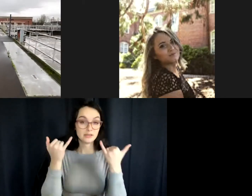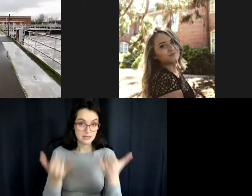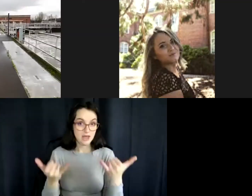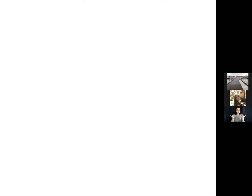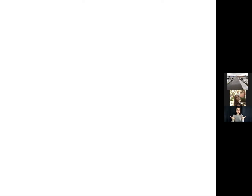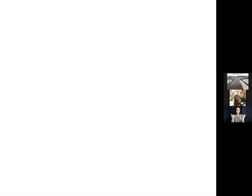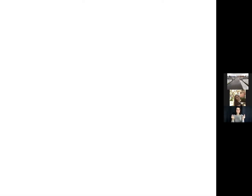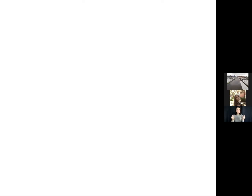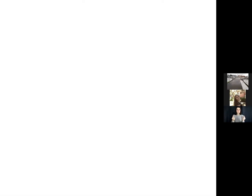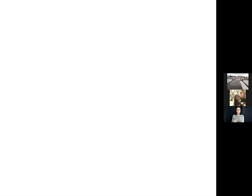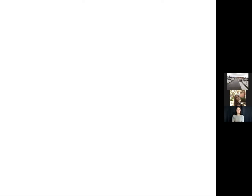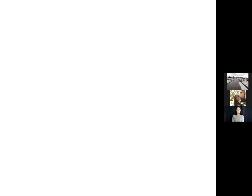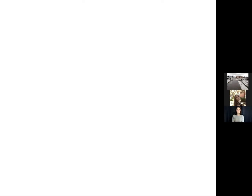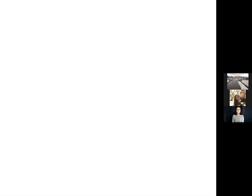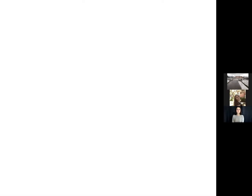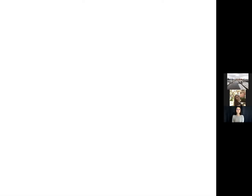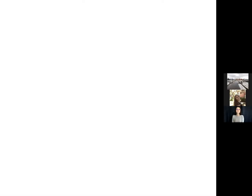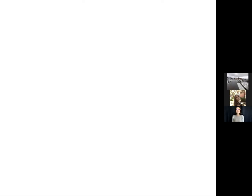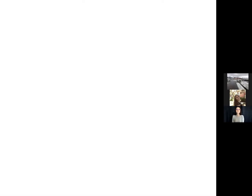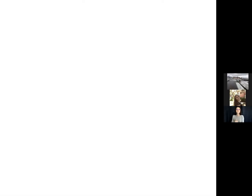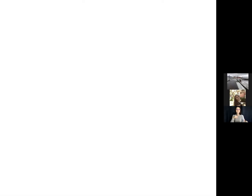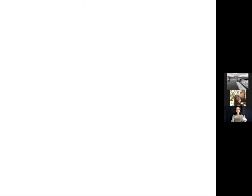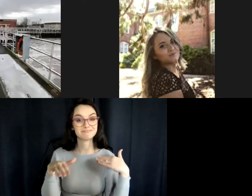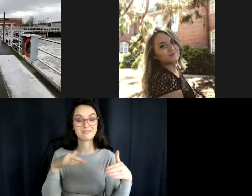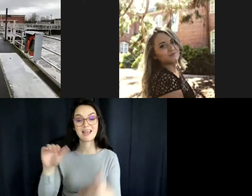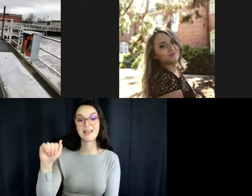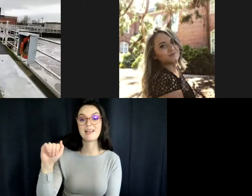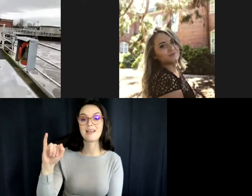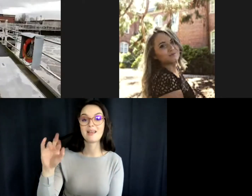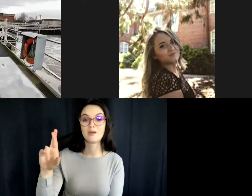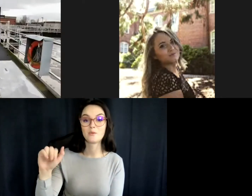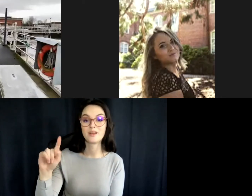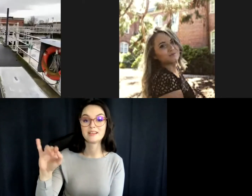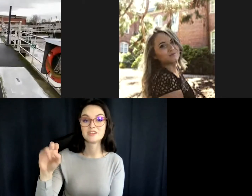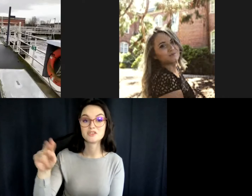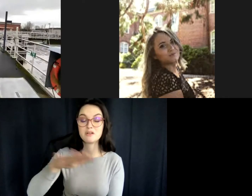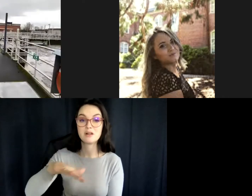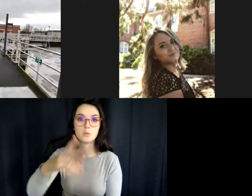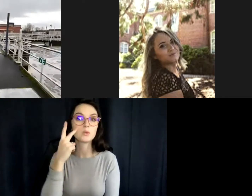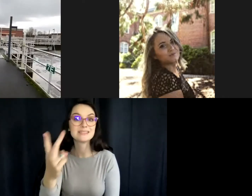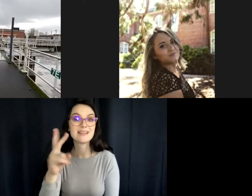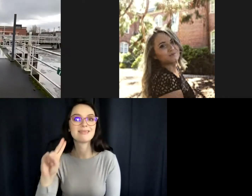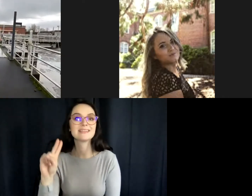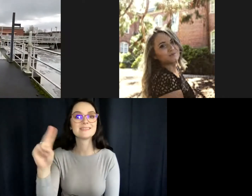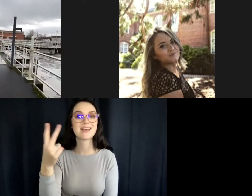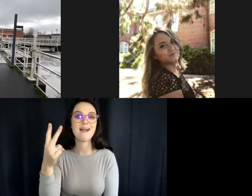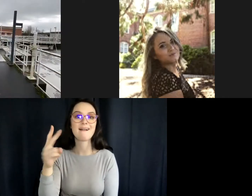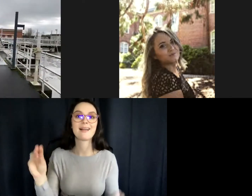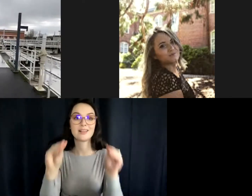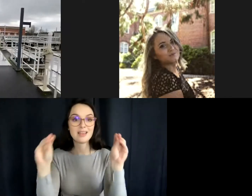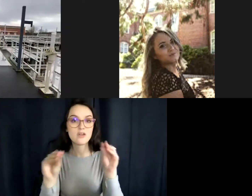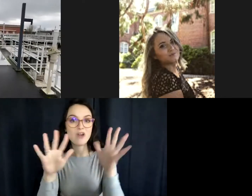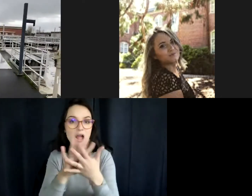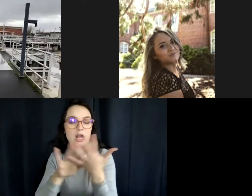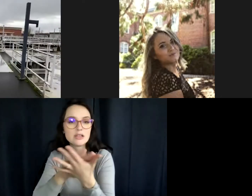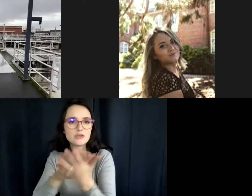water being rained and it goes through the soil, or it rains and goes in the river, or in the old days when there was hardly anybody, you